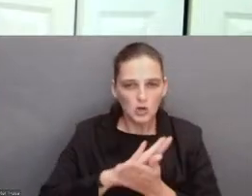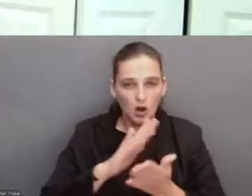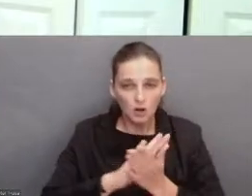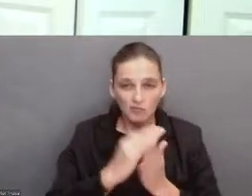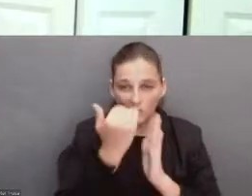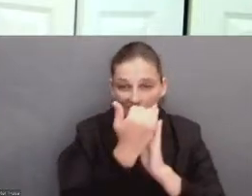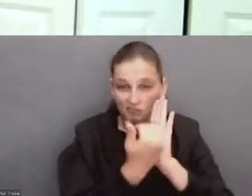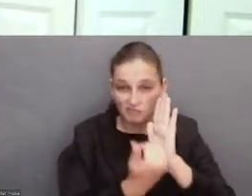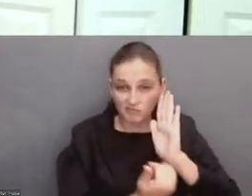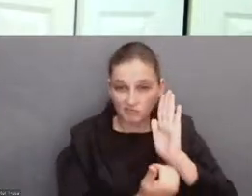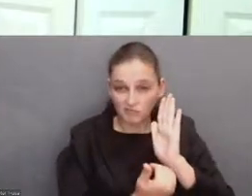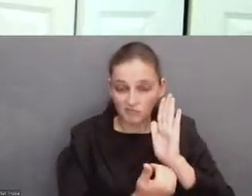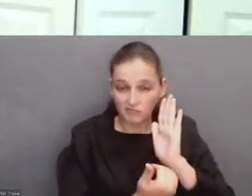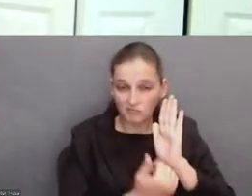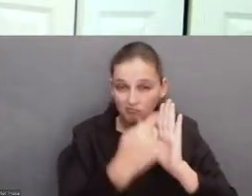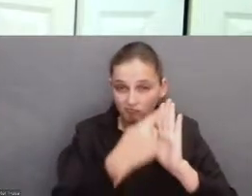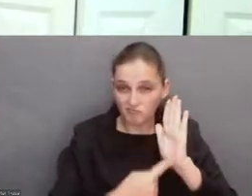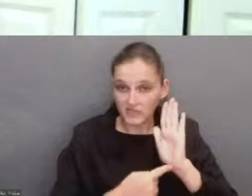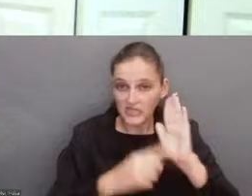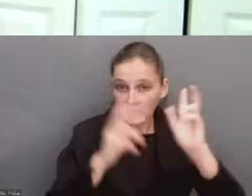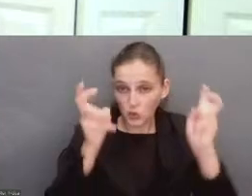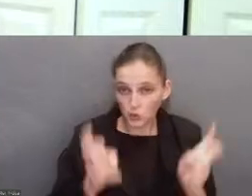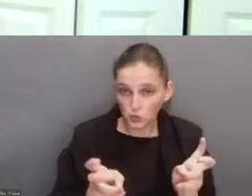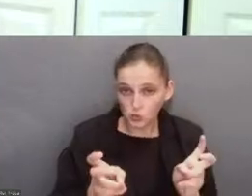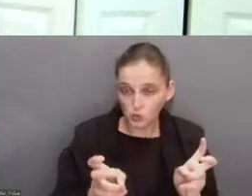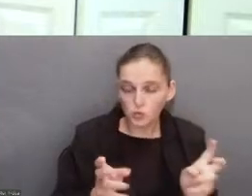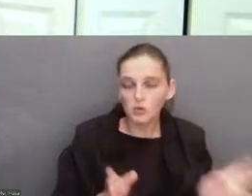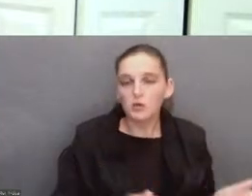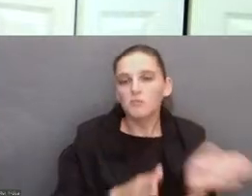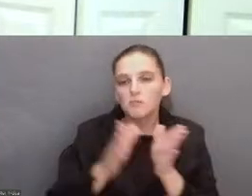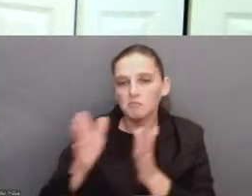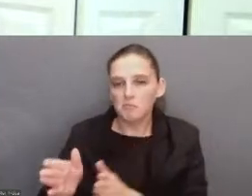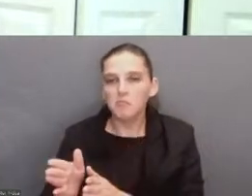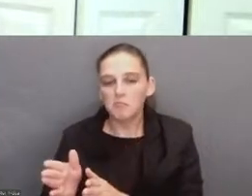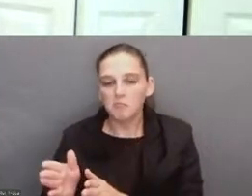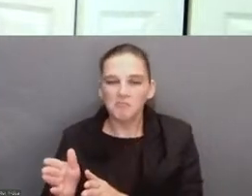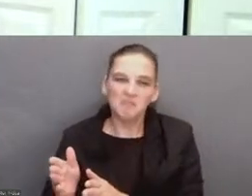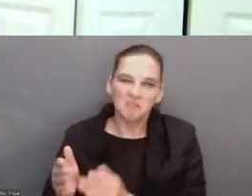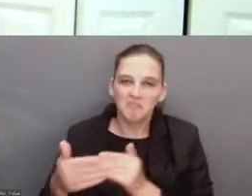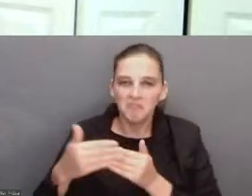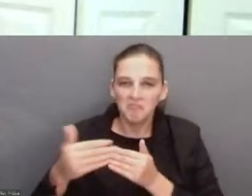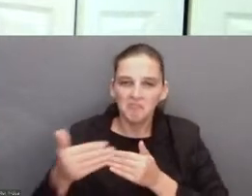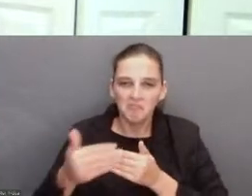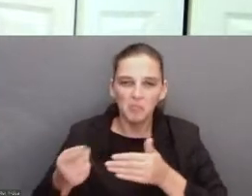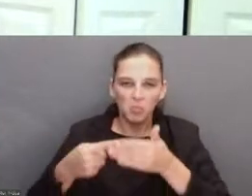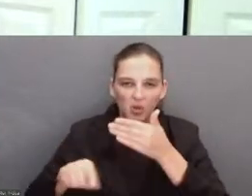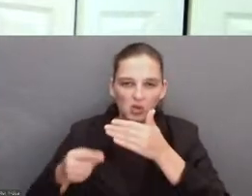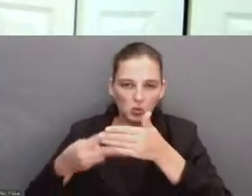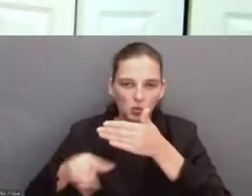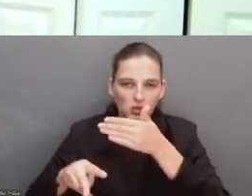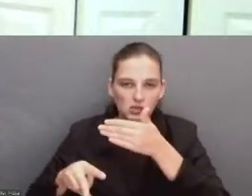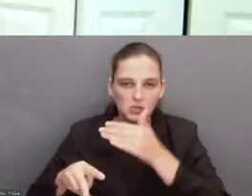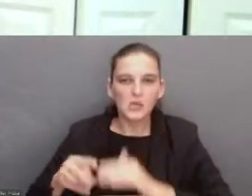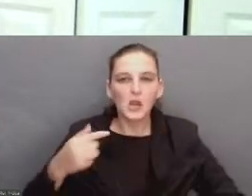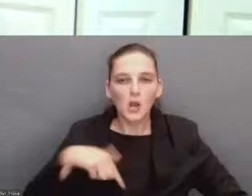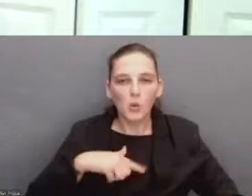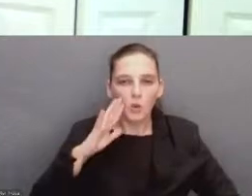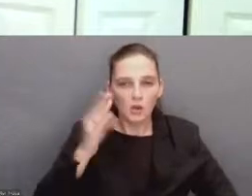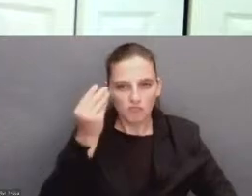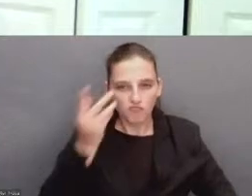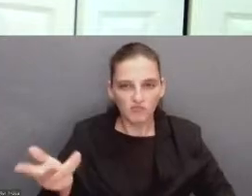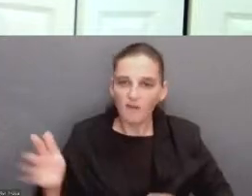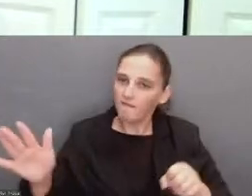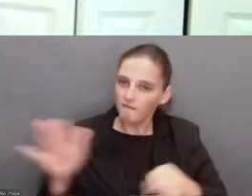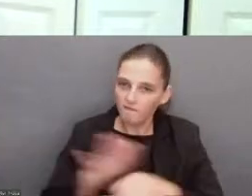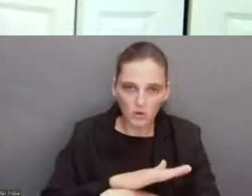some of the major issues. And then separately, we will, within the next week or two, make available to you a full report that has